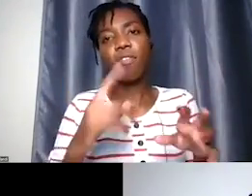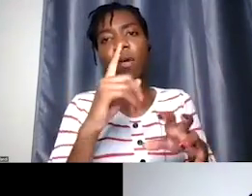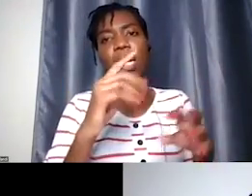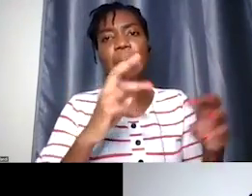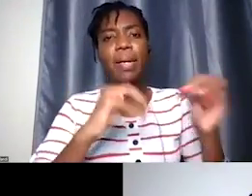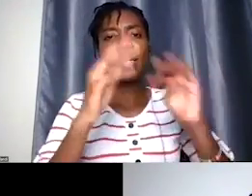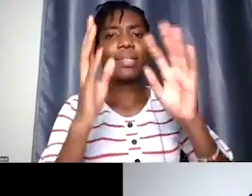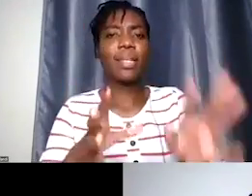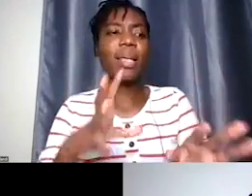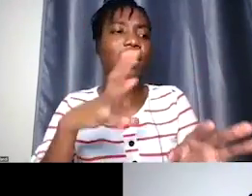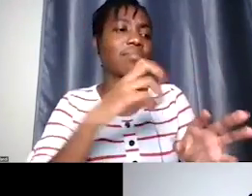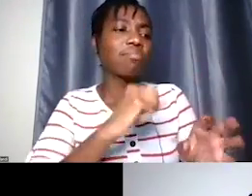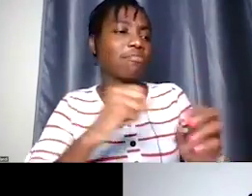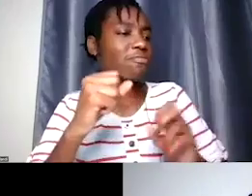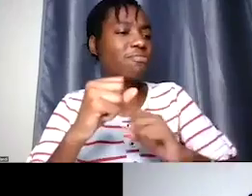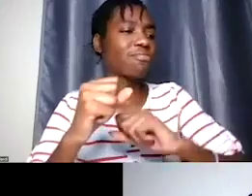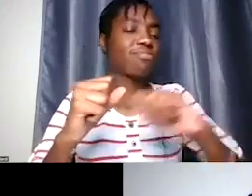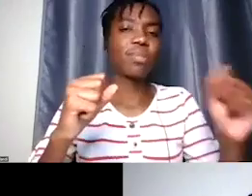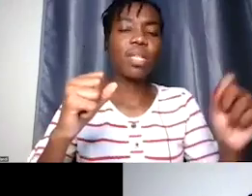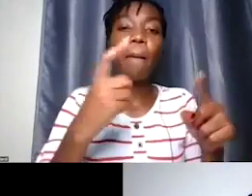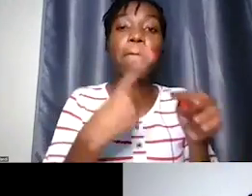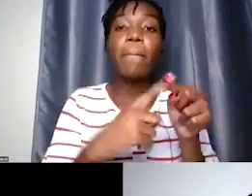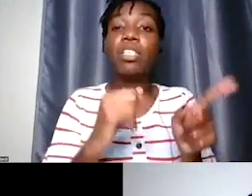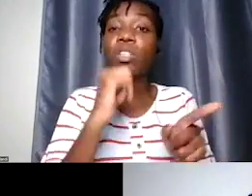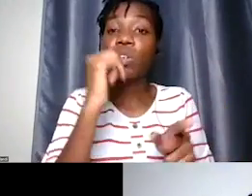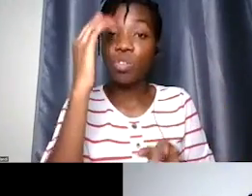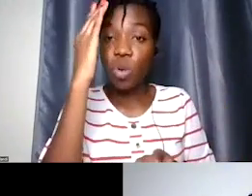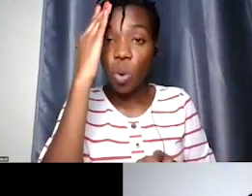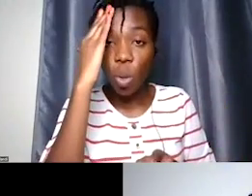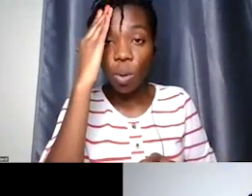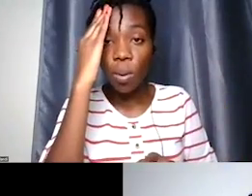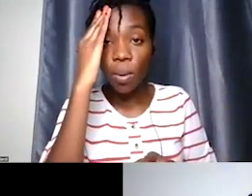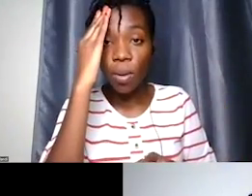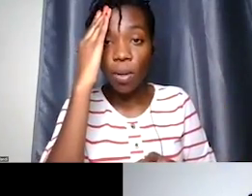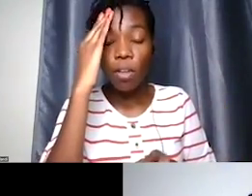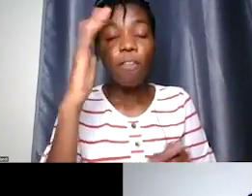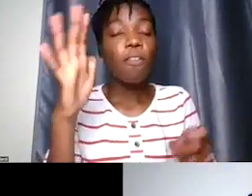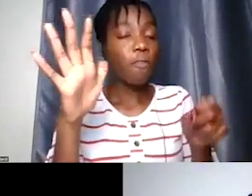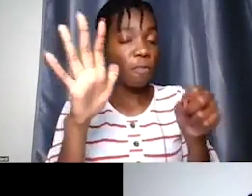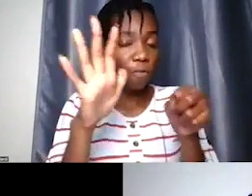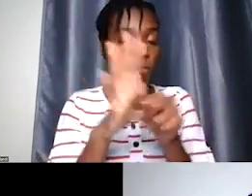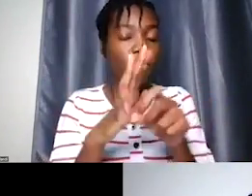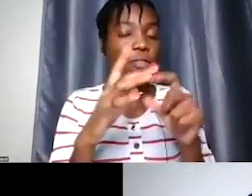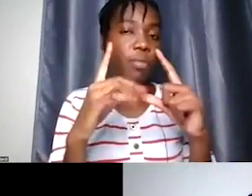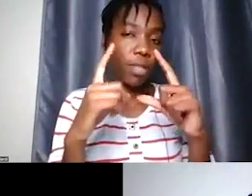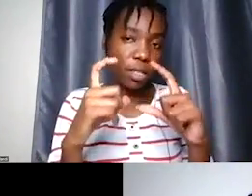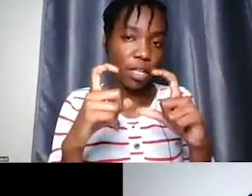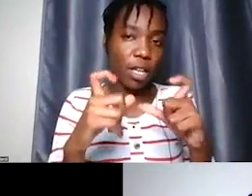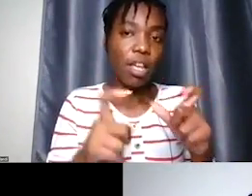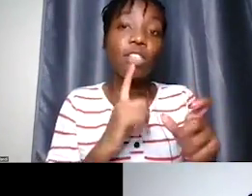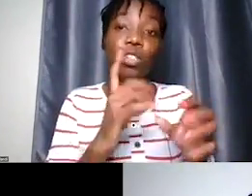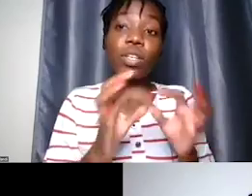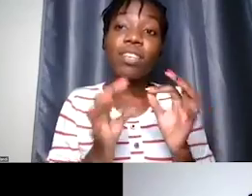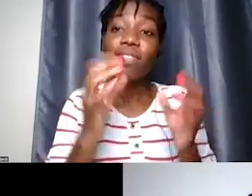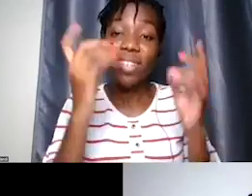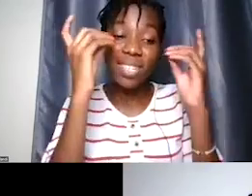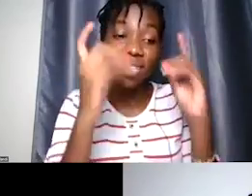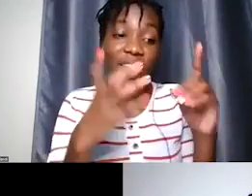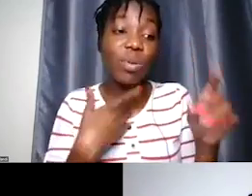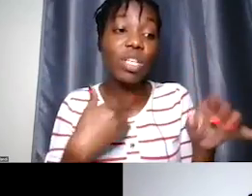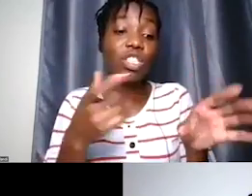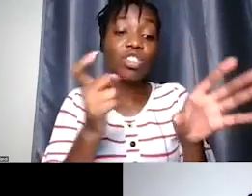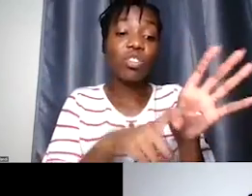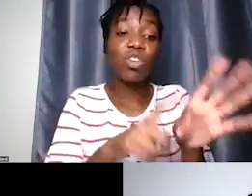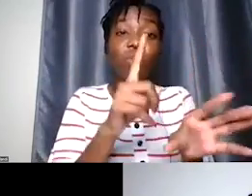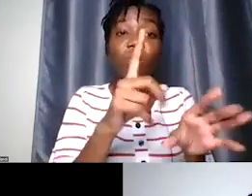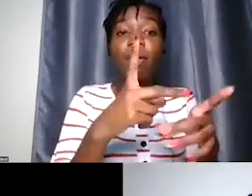another taking side, but you do not know what the full picture. So if you decide to join one part, then